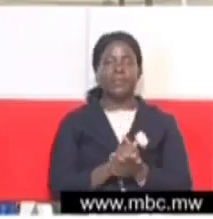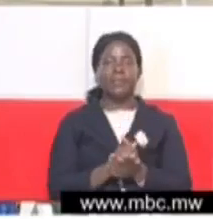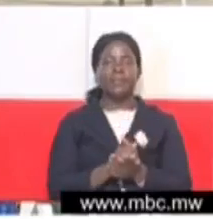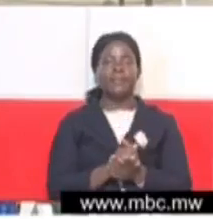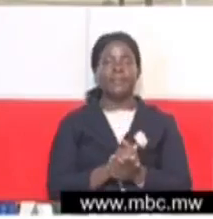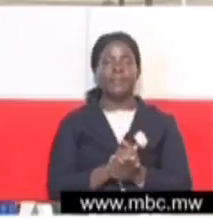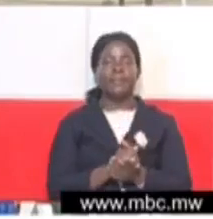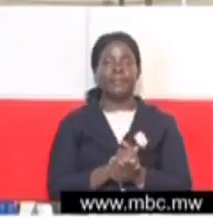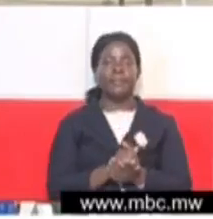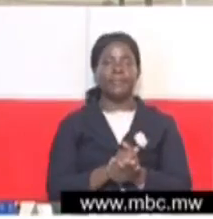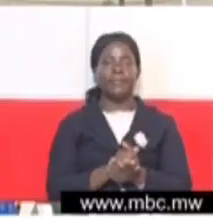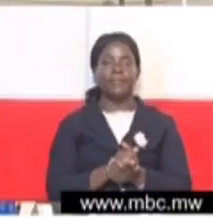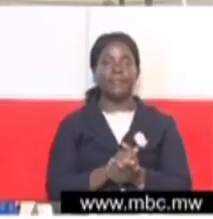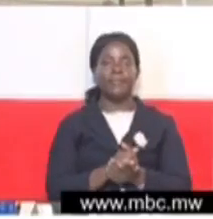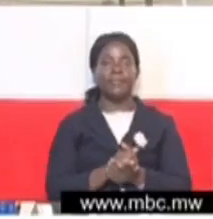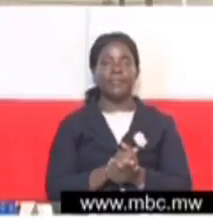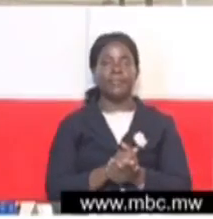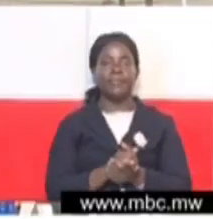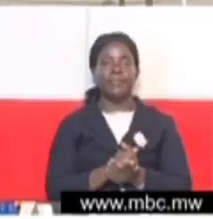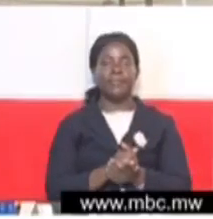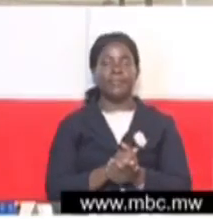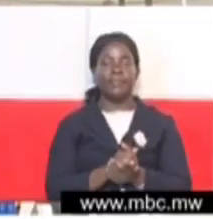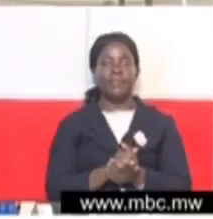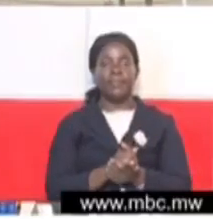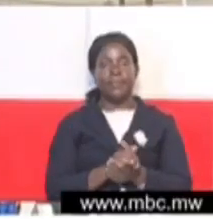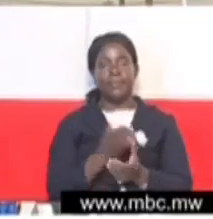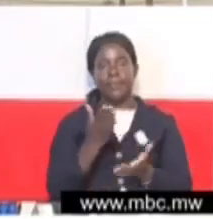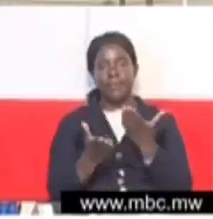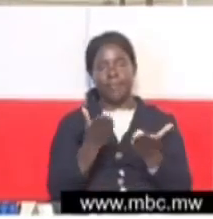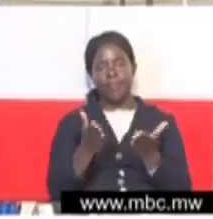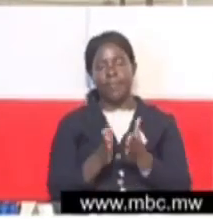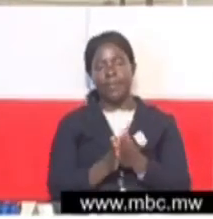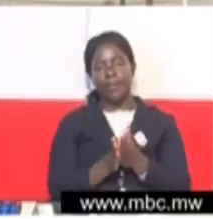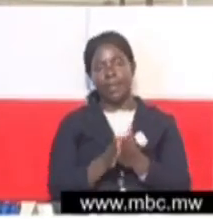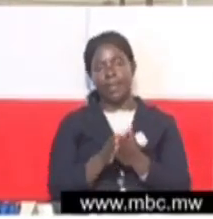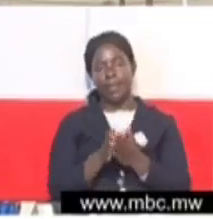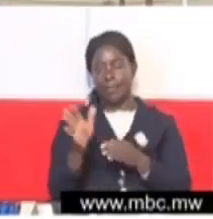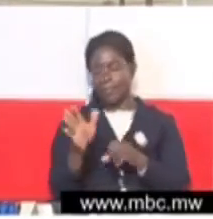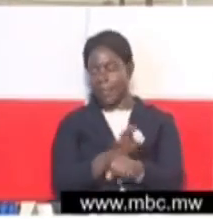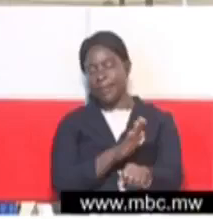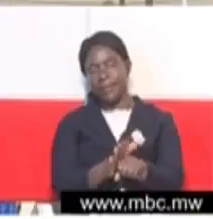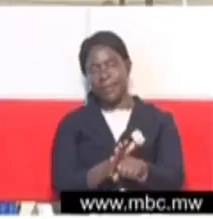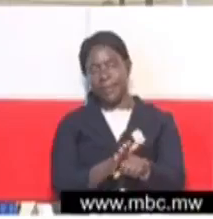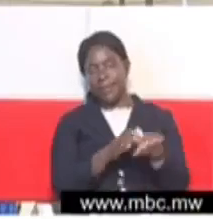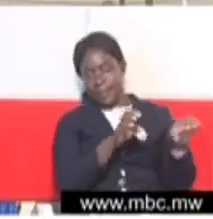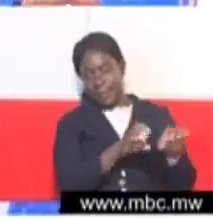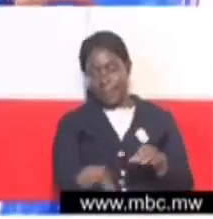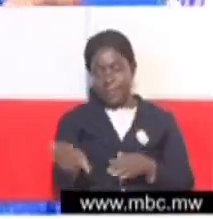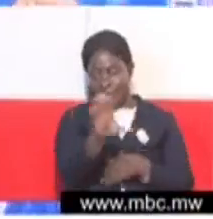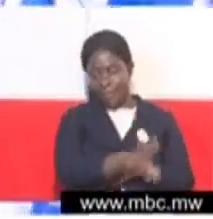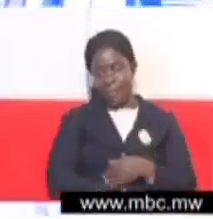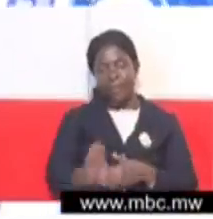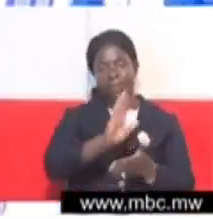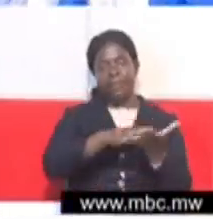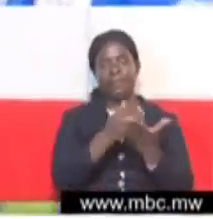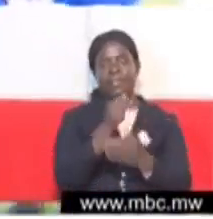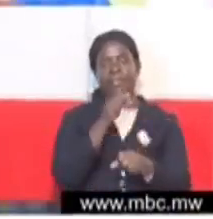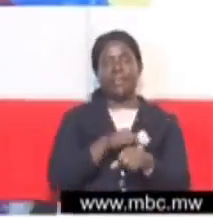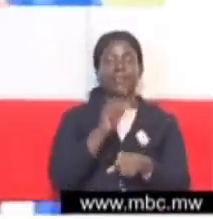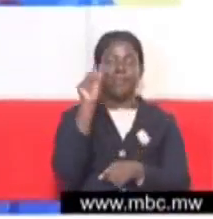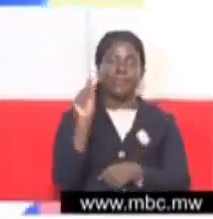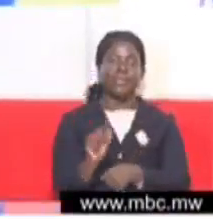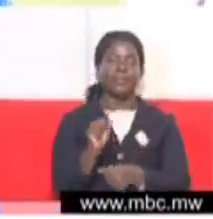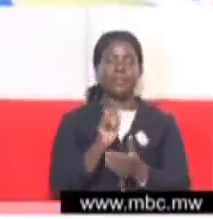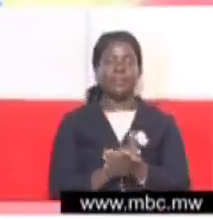much be comforted with the earthly things, because they're not lasting things. Retiring Bishop of the